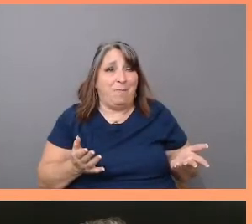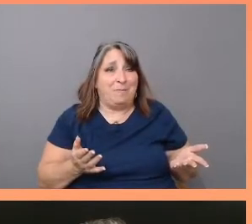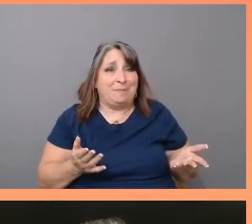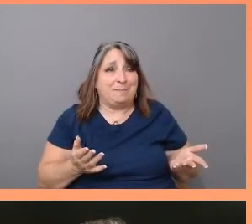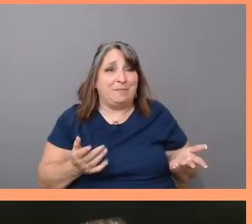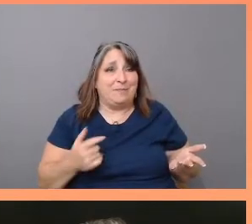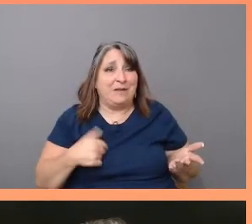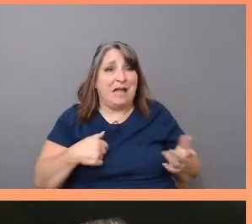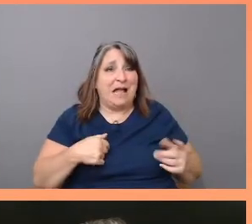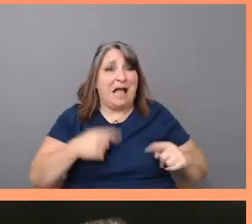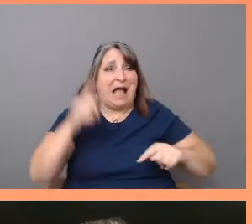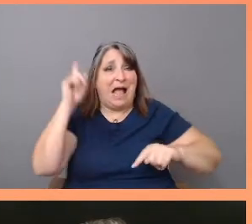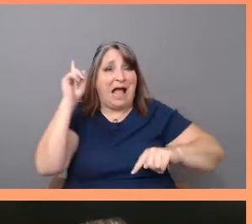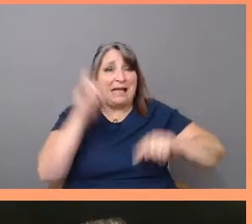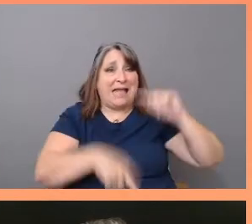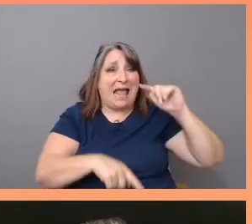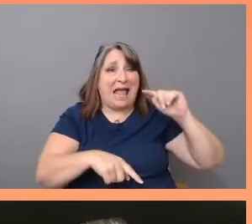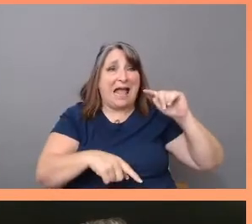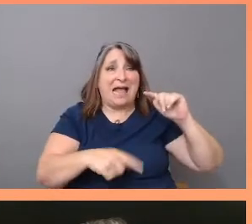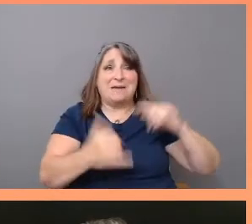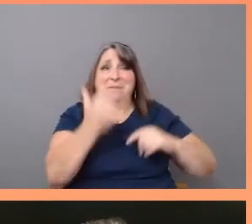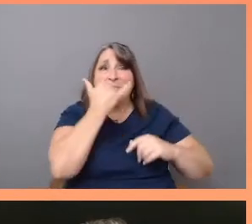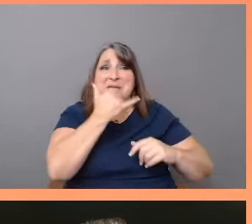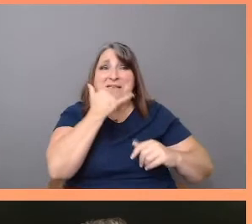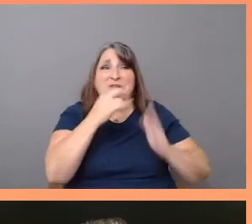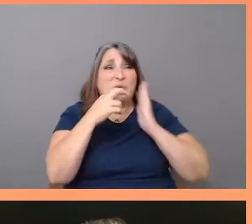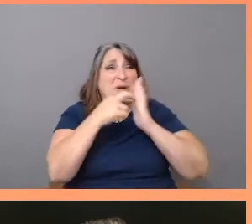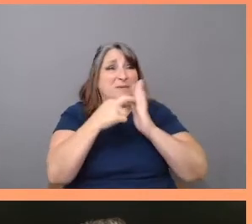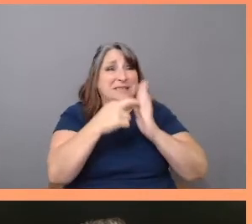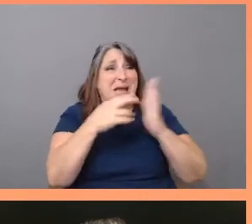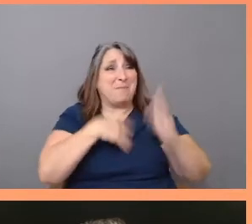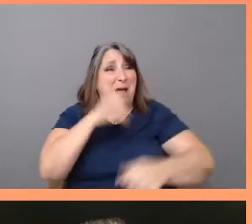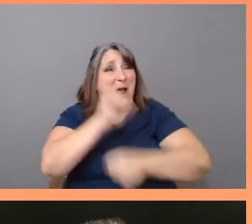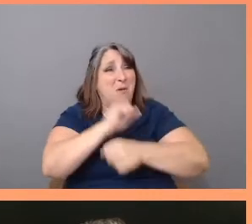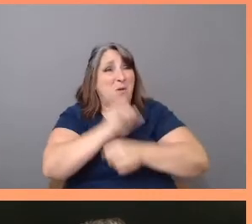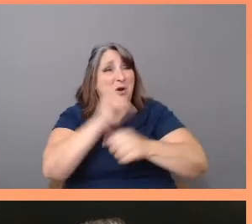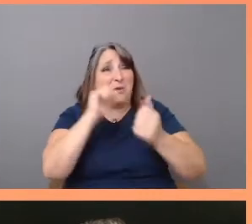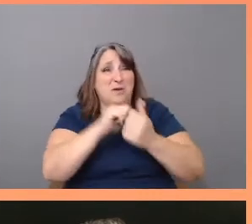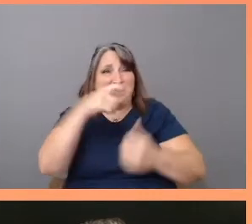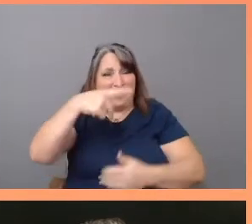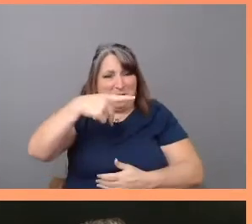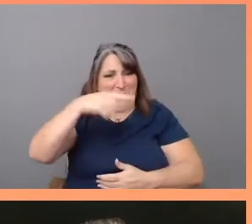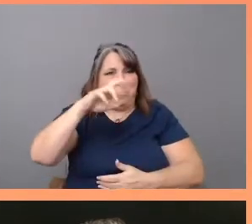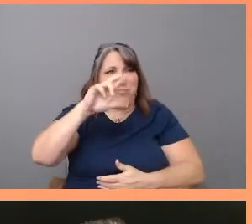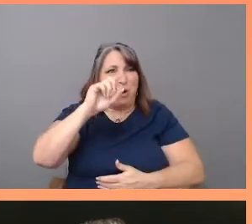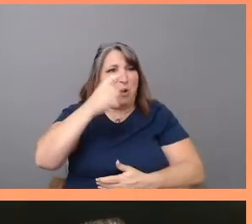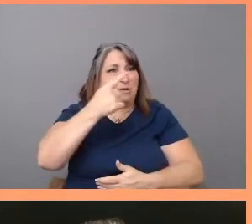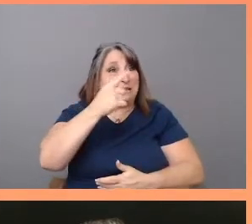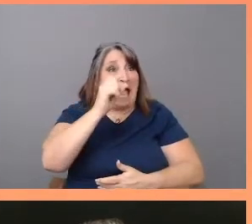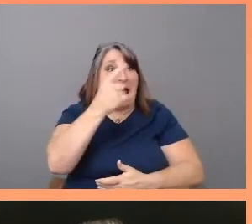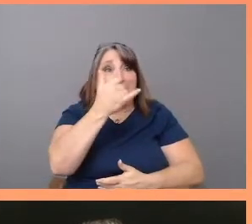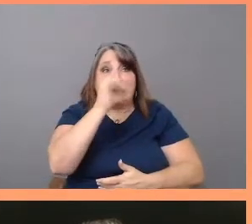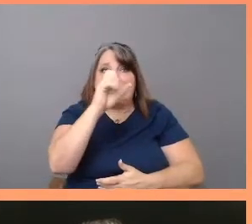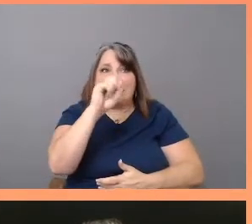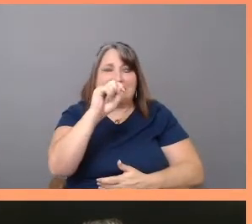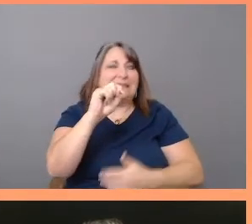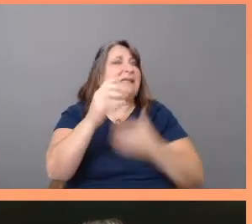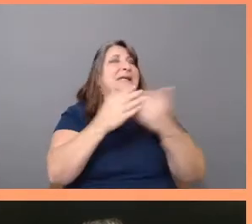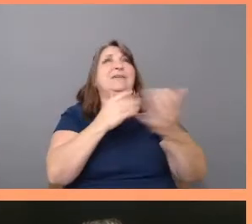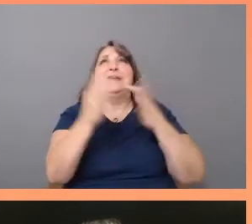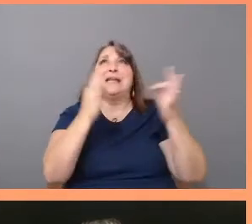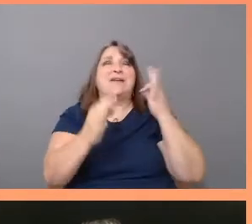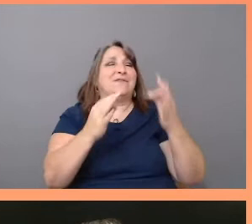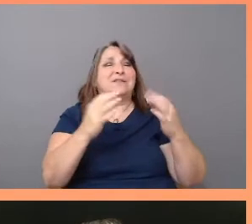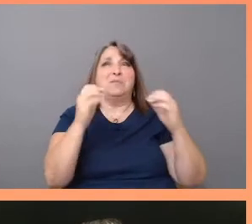misrepresent my work with the protagonist, even if that might get more salacious storytelling or whatever it is. It's an